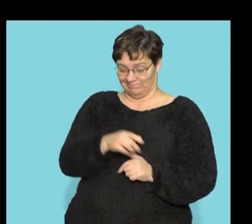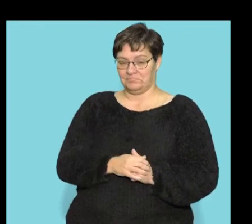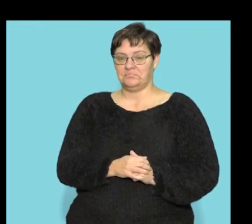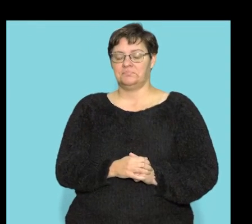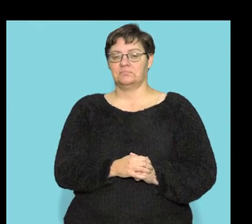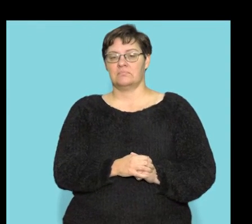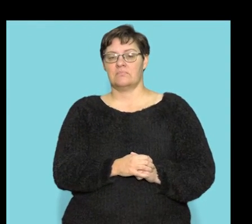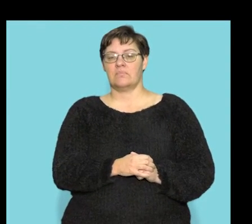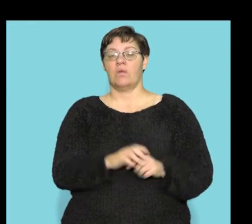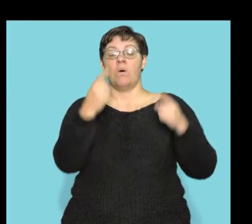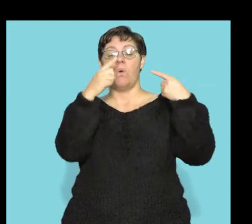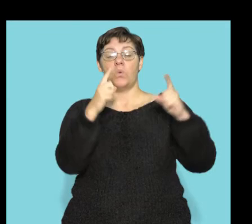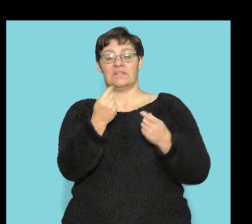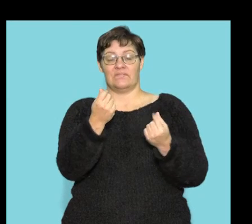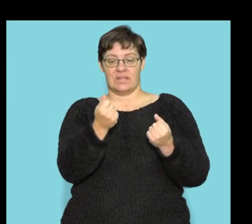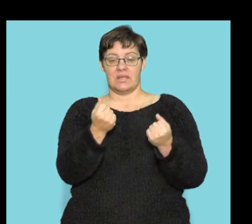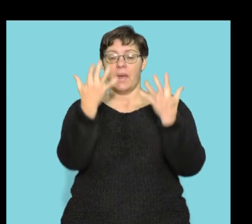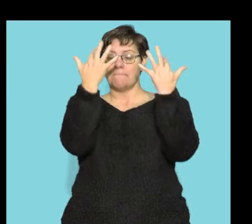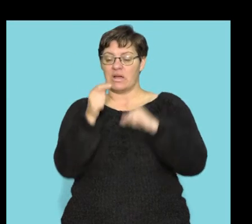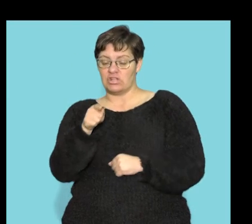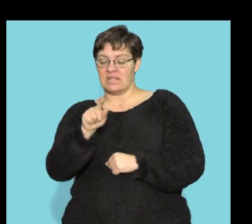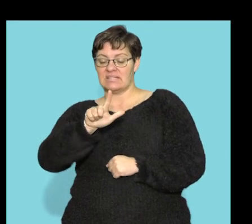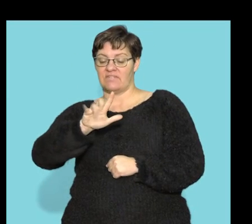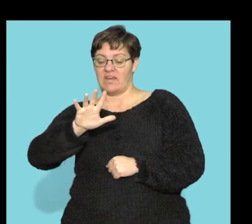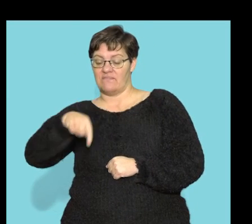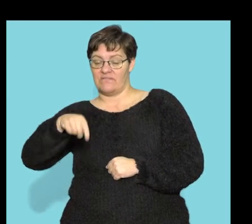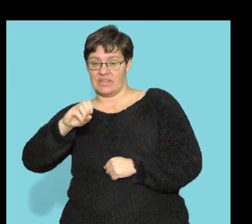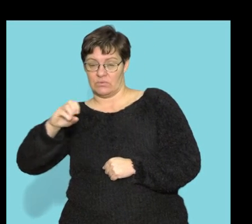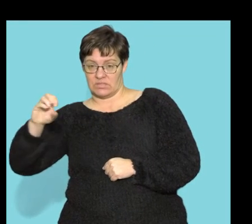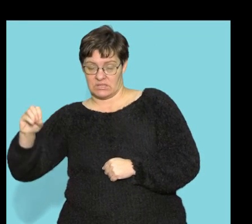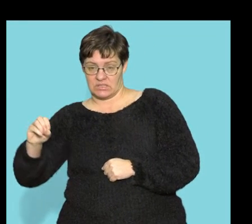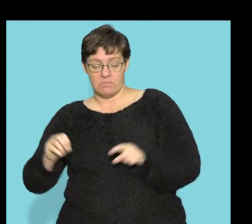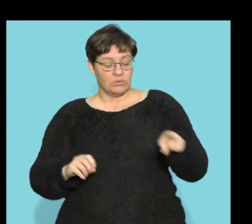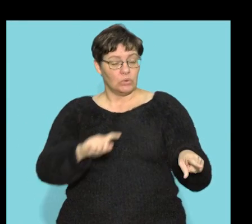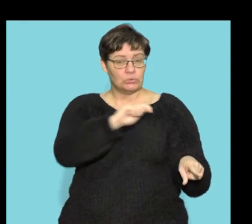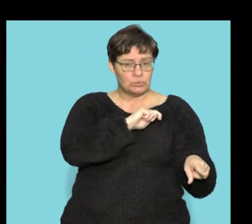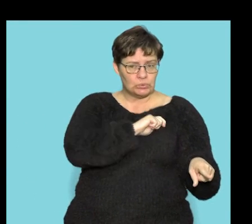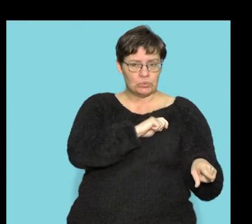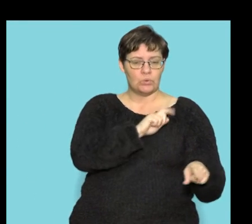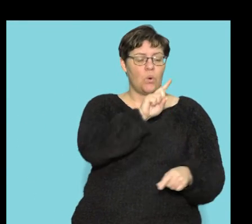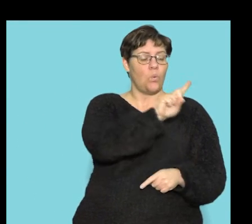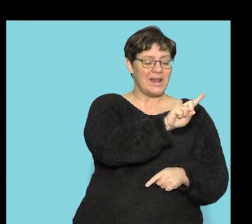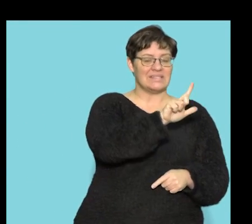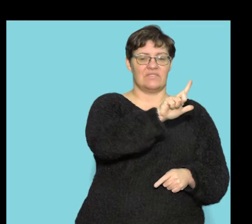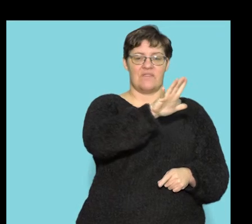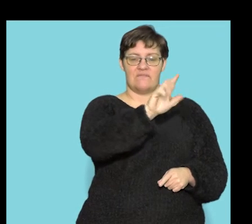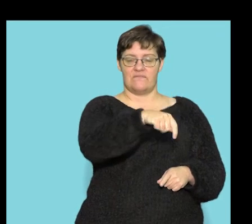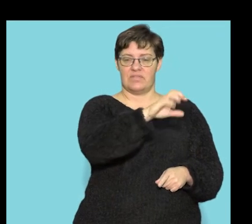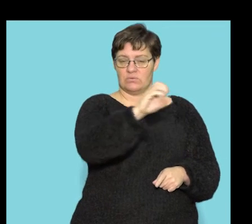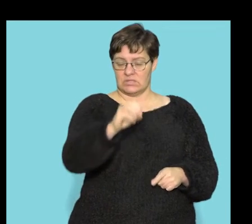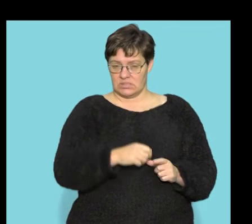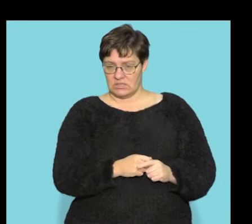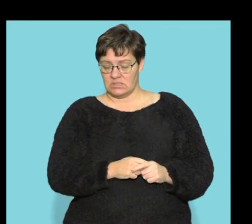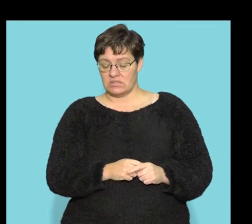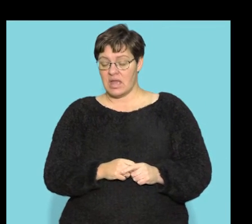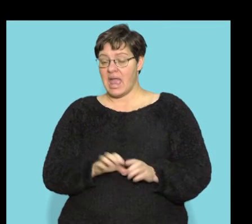Your audit fee, you budgeted 75,000, but your actual was 175,000.